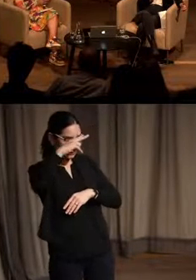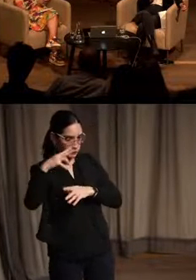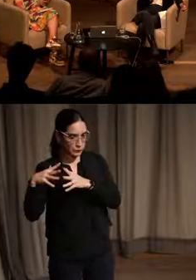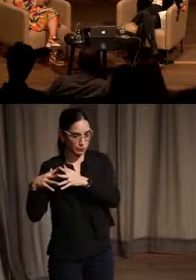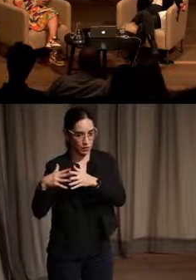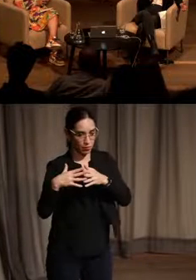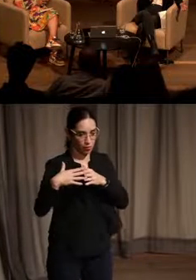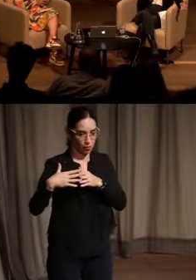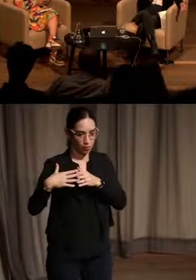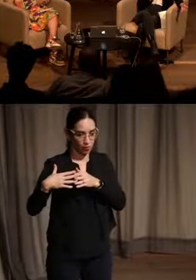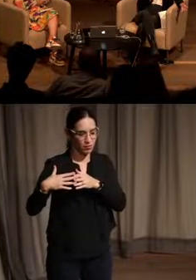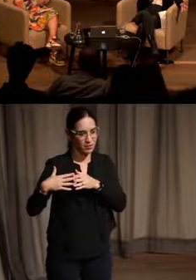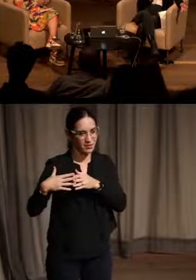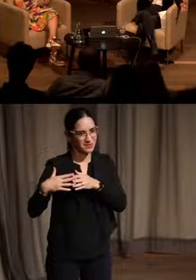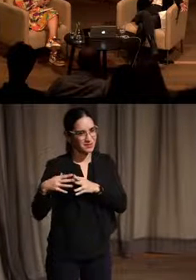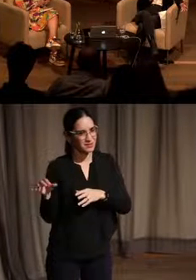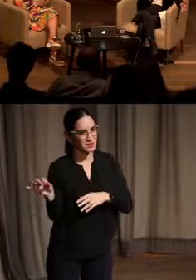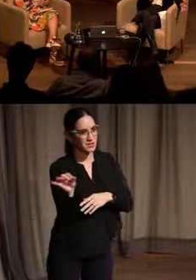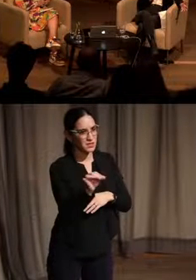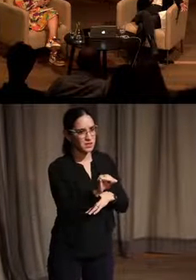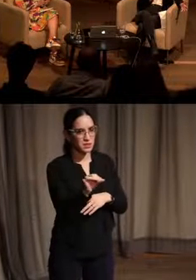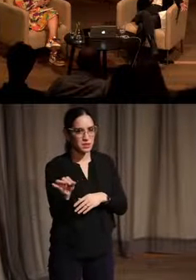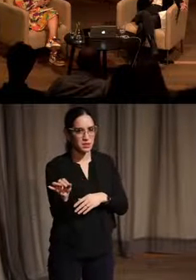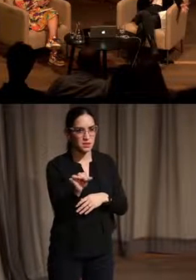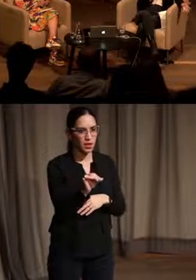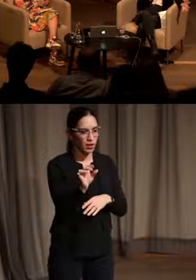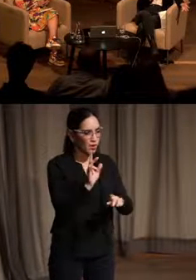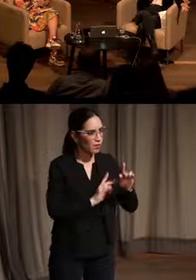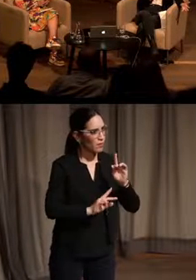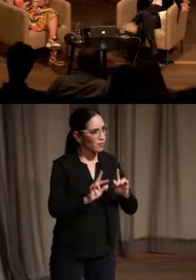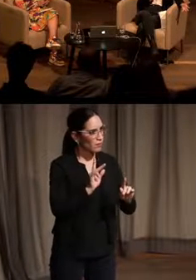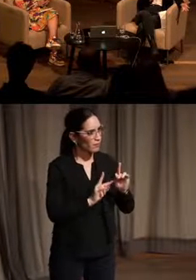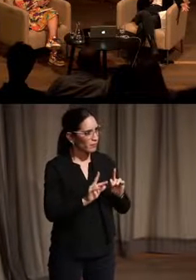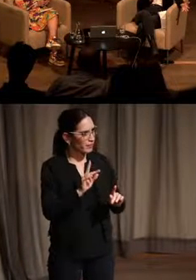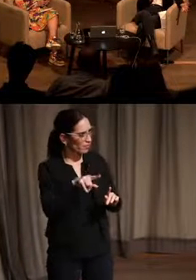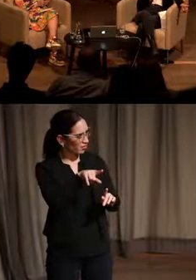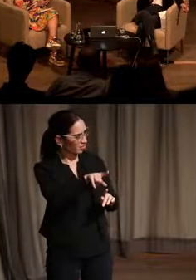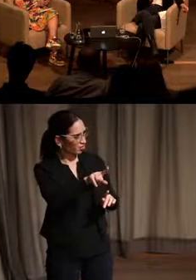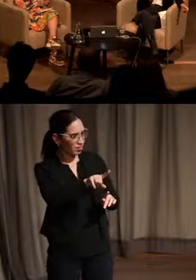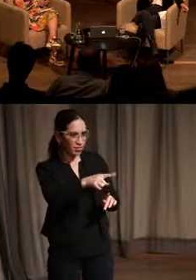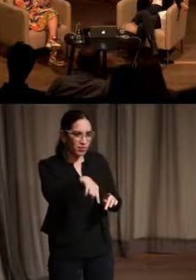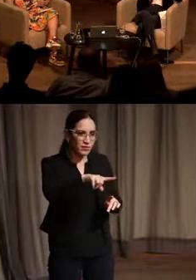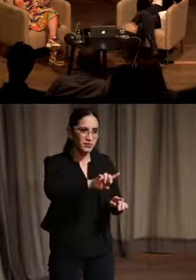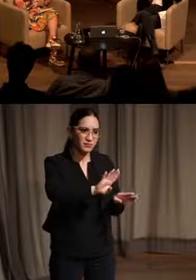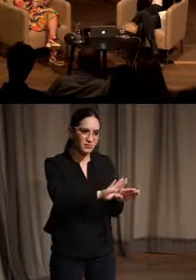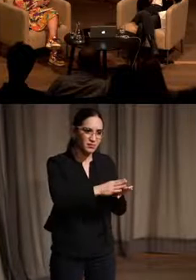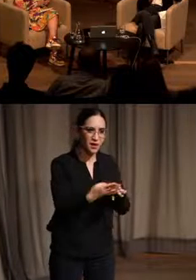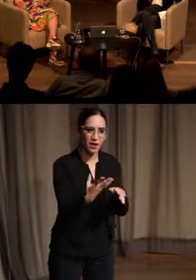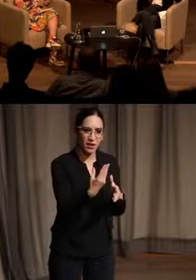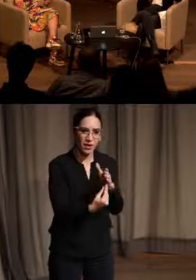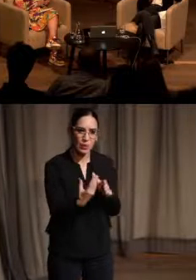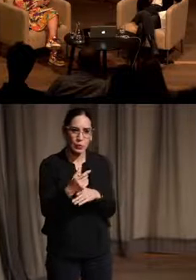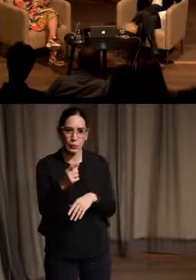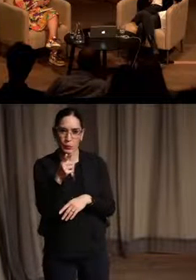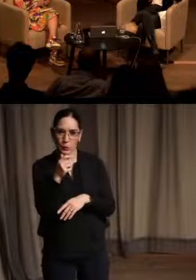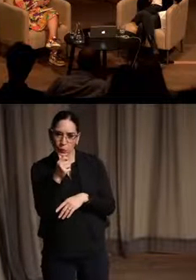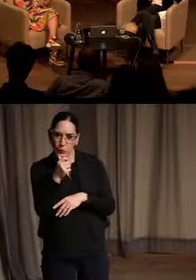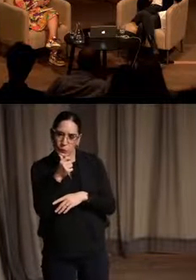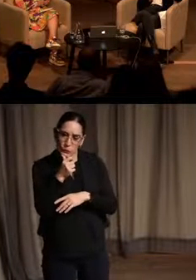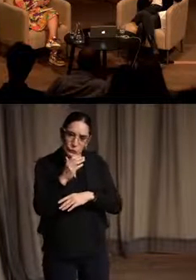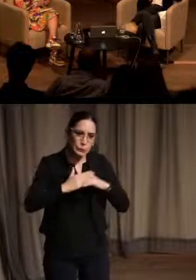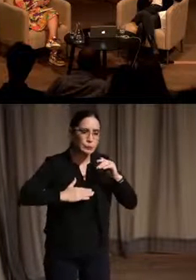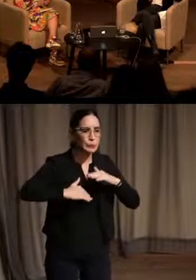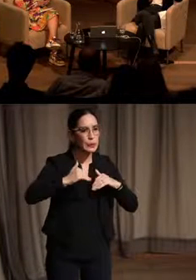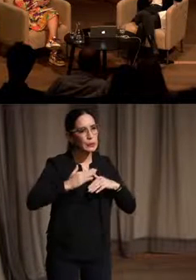wall? I was like, it's the same people dying trying to cross this wall. And I was like, who's building that sidewalk? It's the